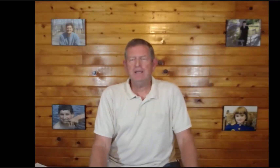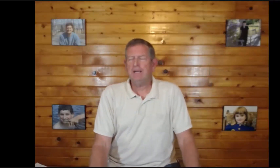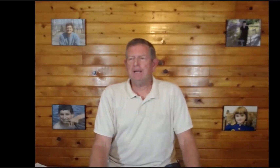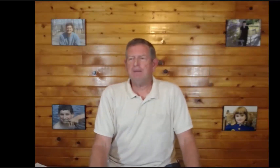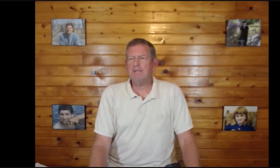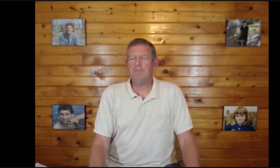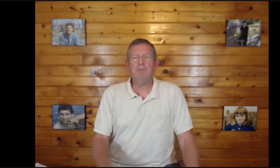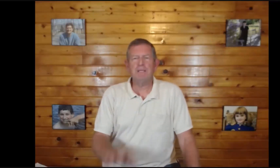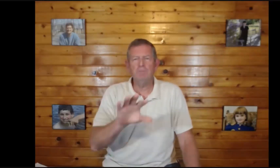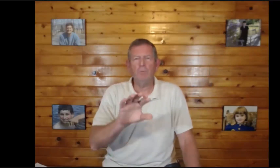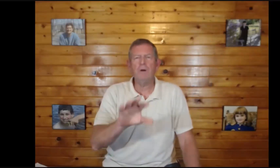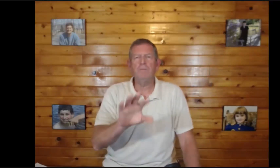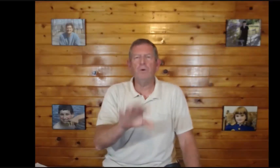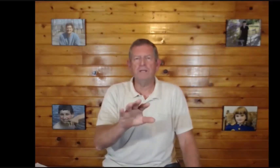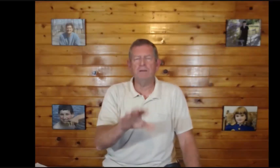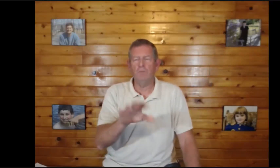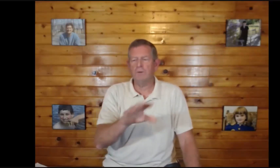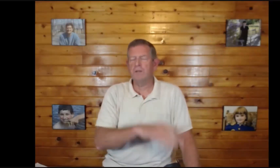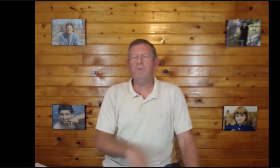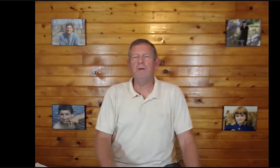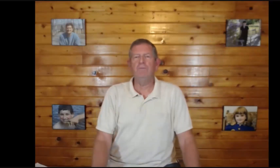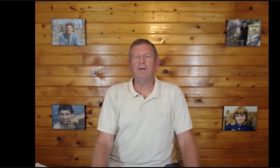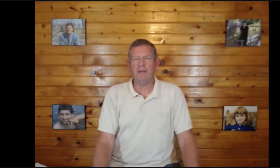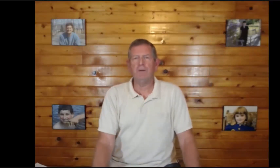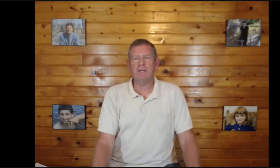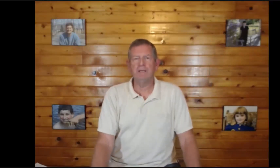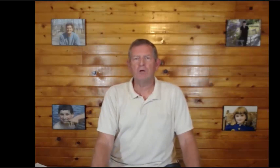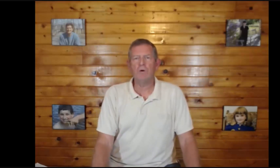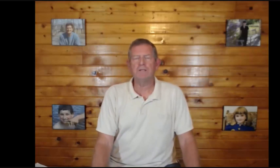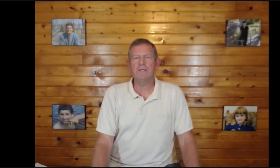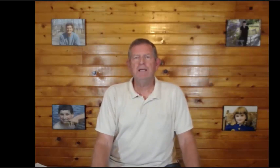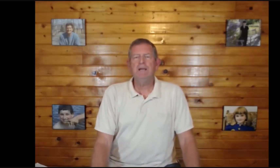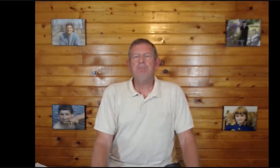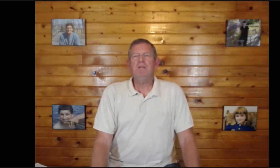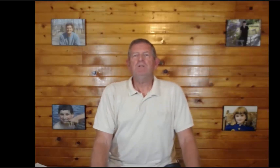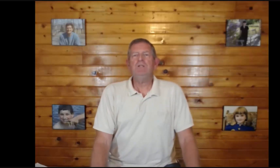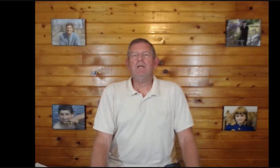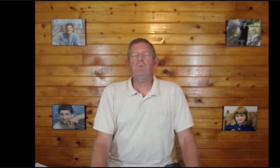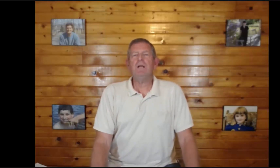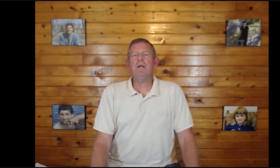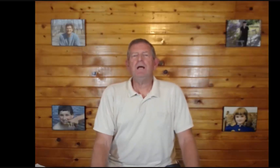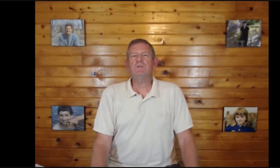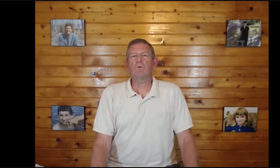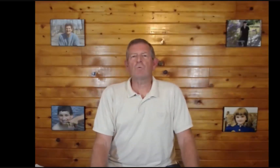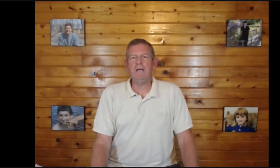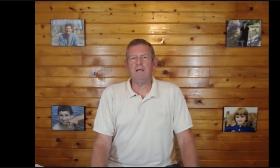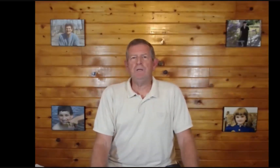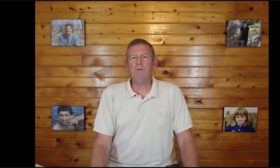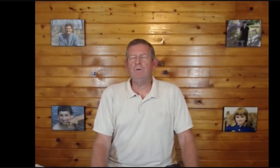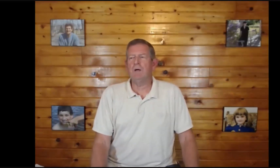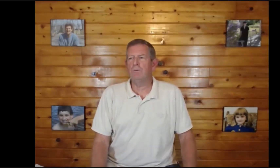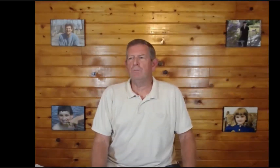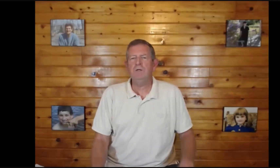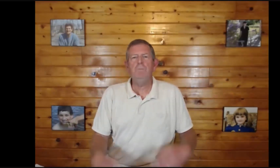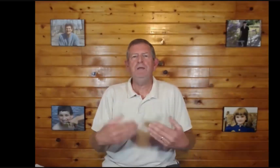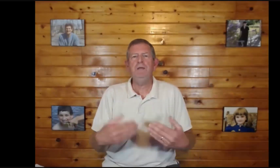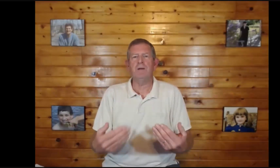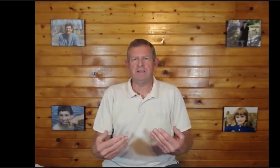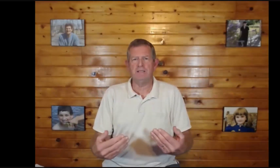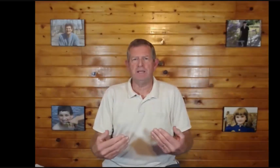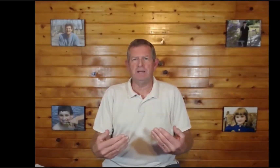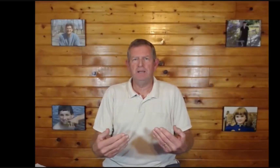class. But more importantly, more to the point of what I want to get across, she said, when it comes to writing, we